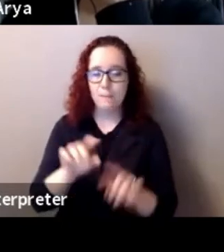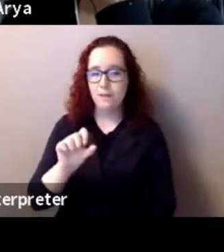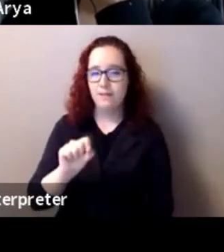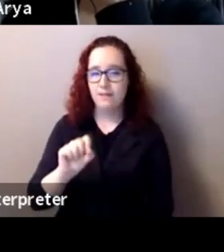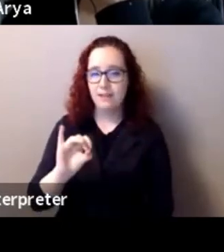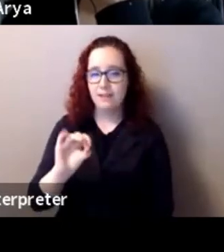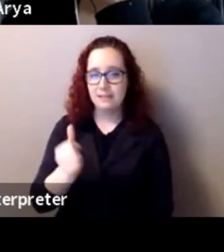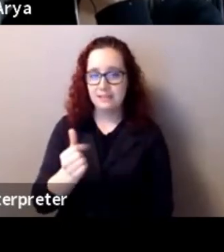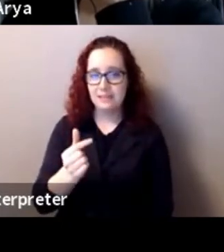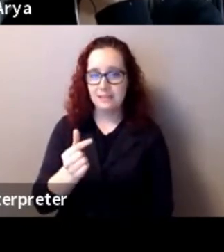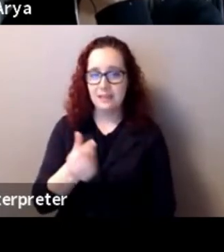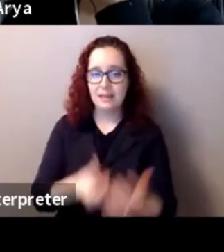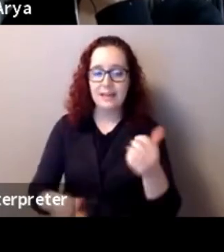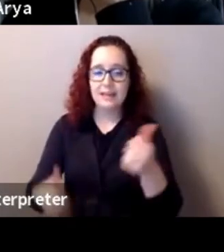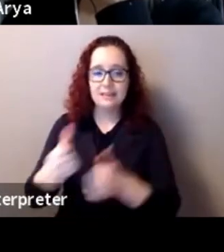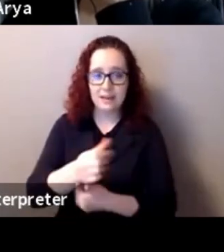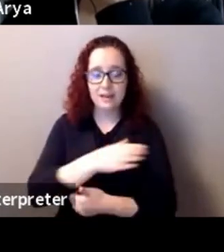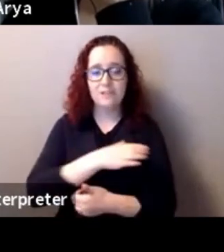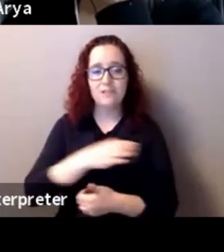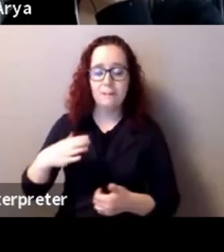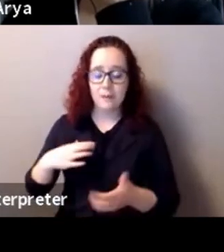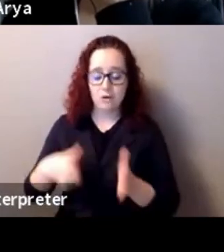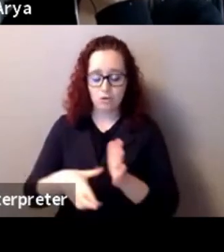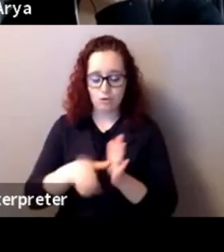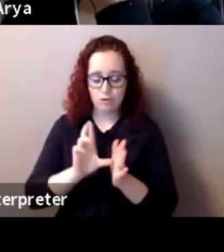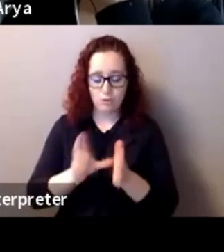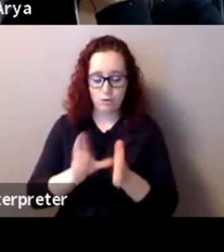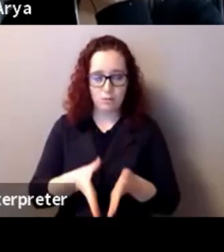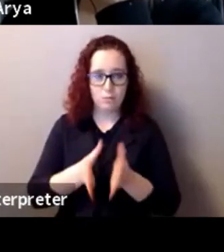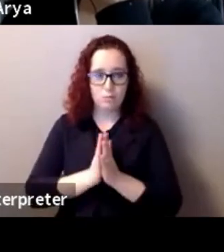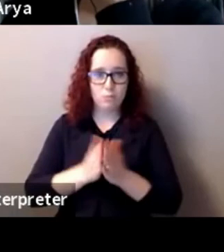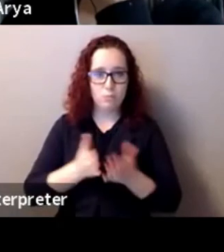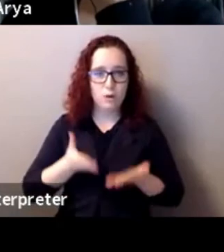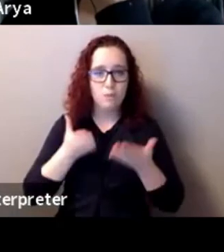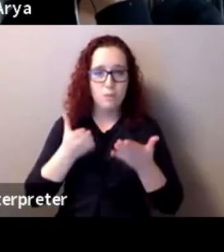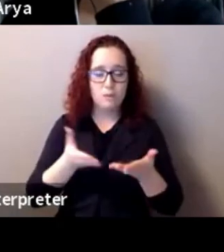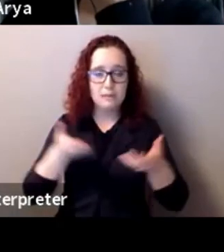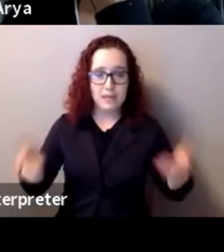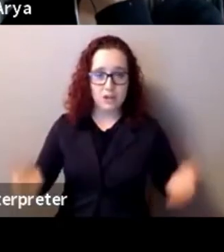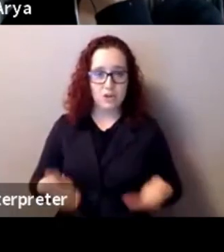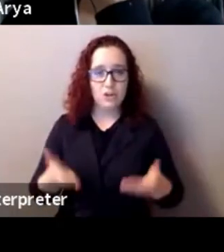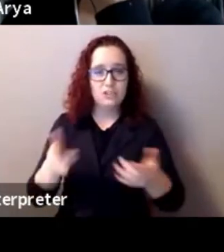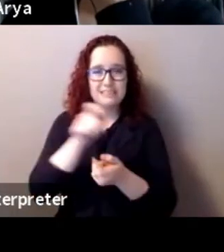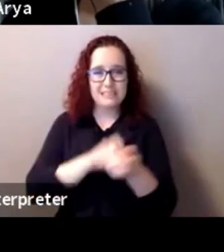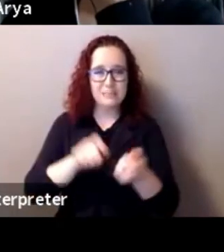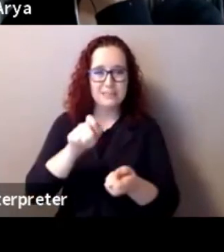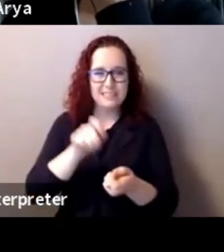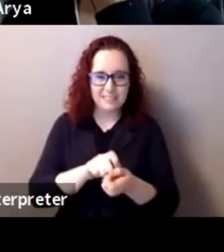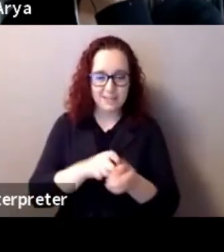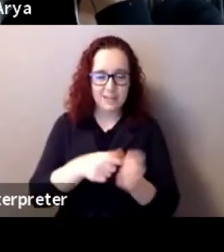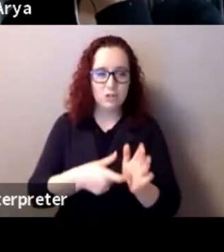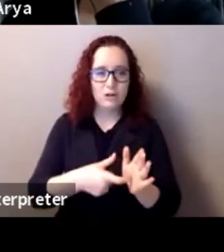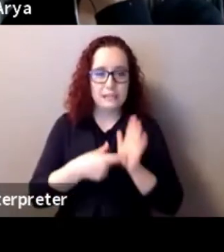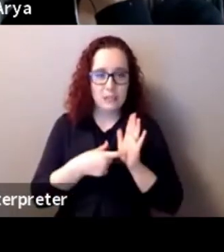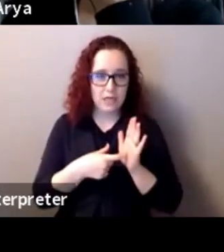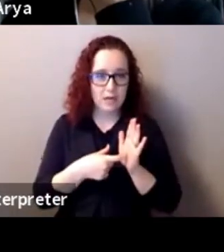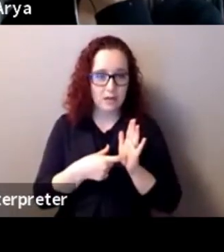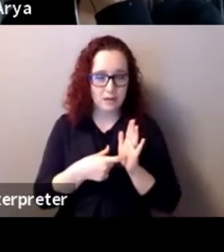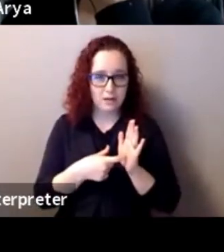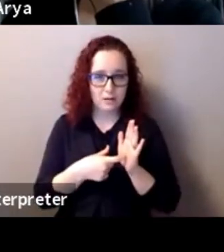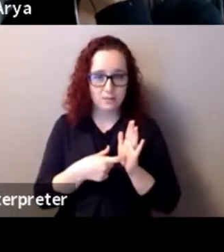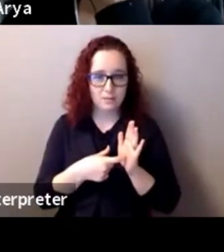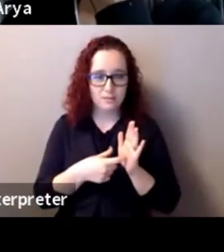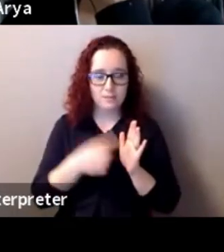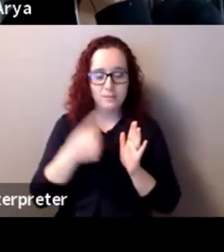in reviewing the proposals, encourages very specific criteria for